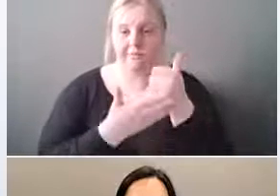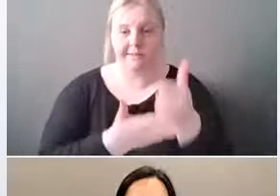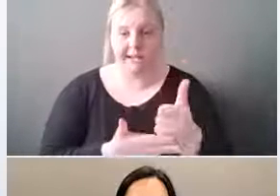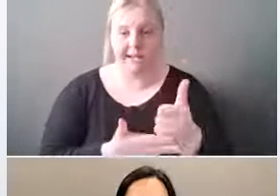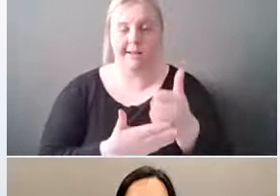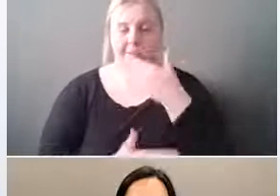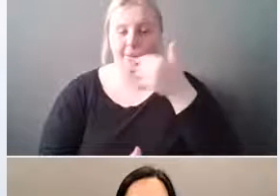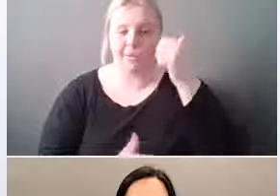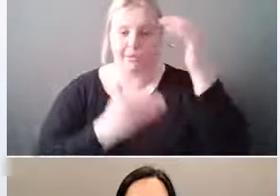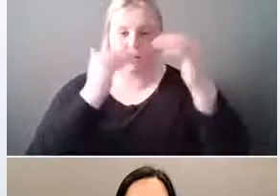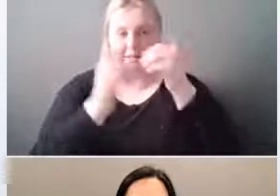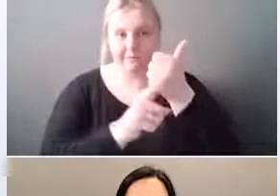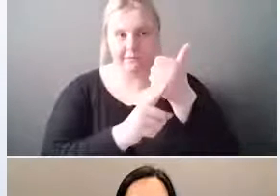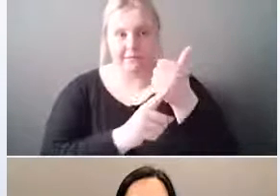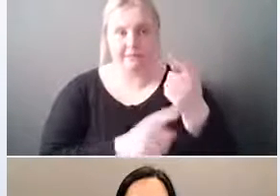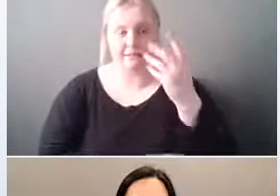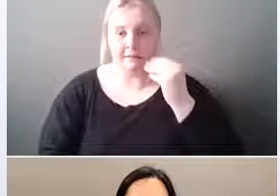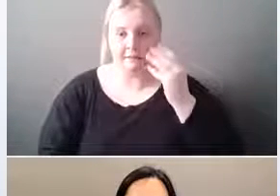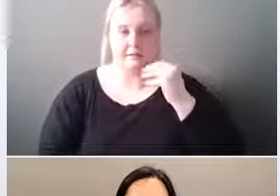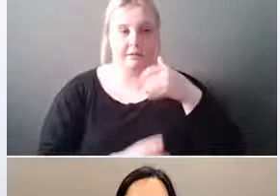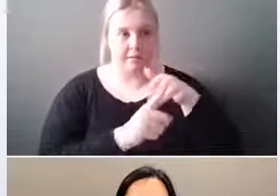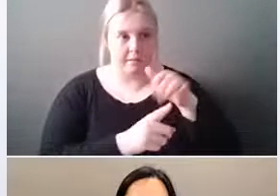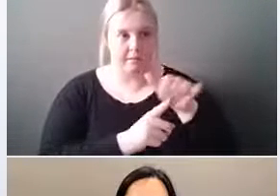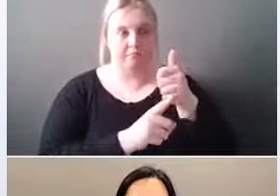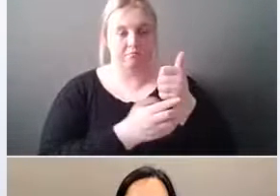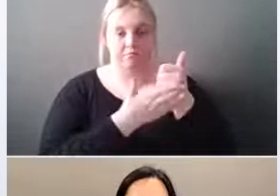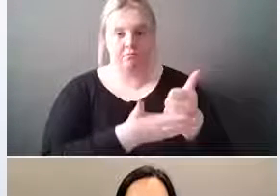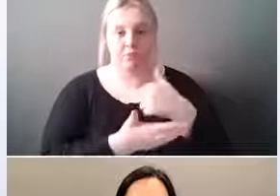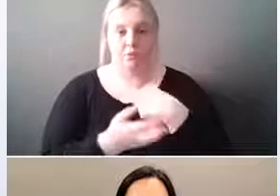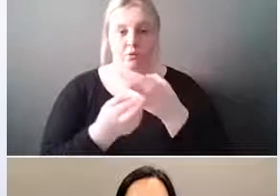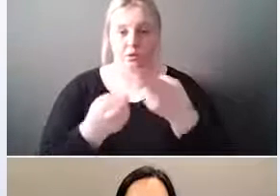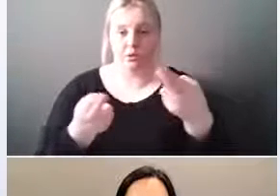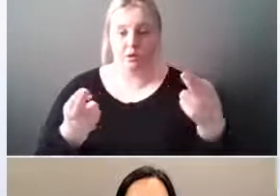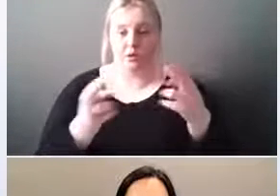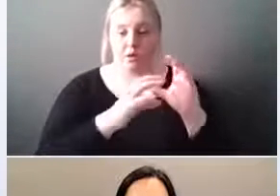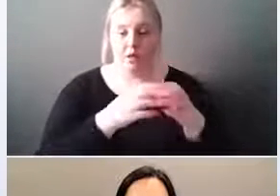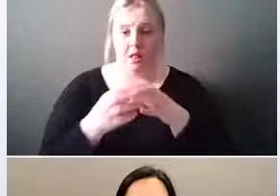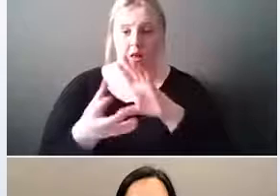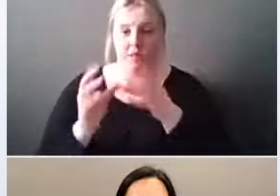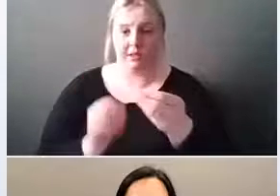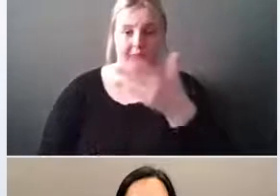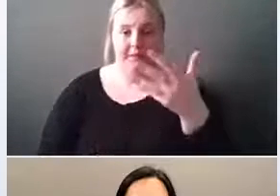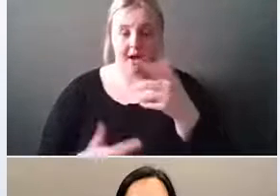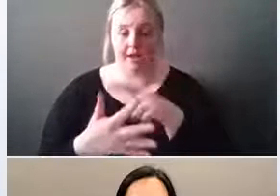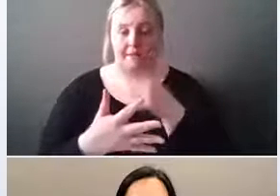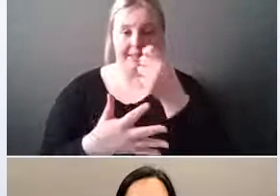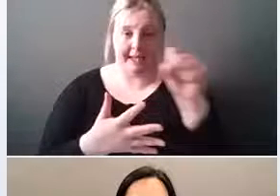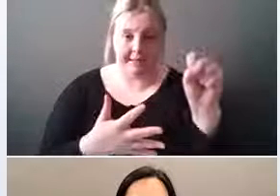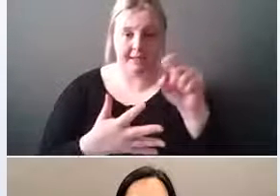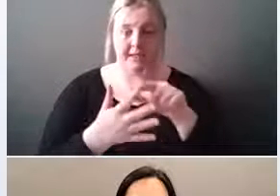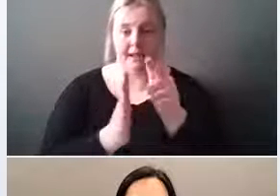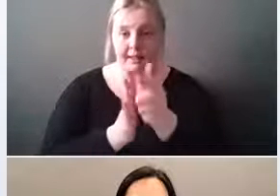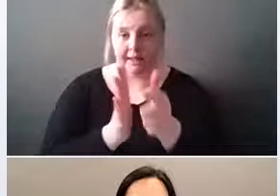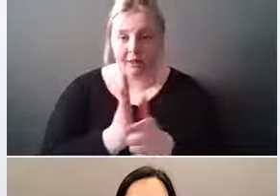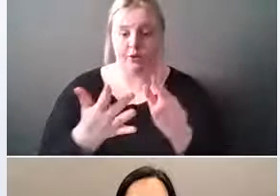who are experiencing bullying behavior. The resources were divided into 5 categories: safety, legal,